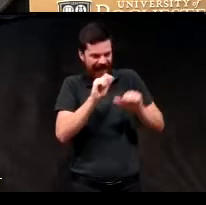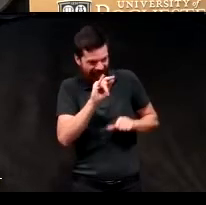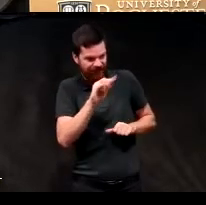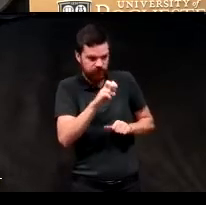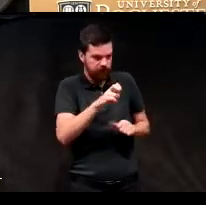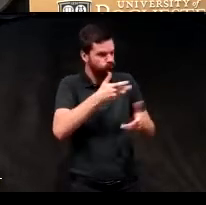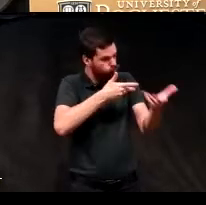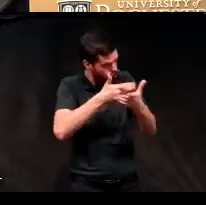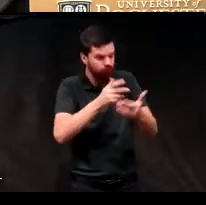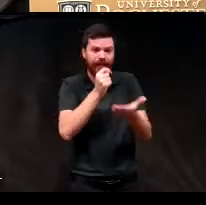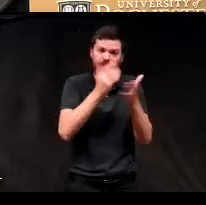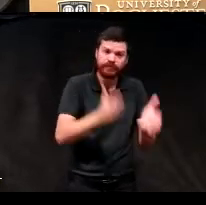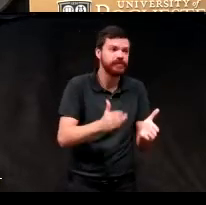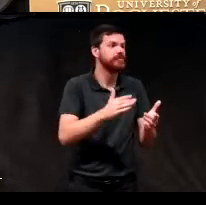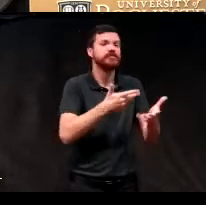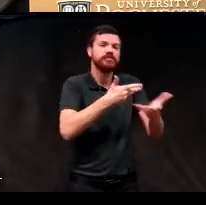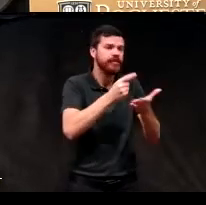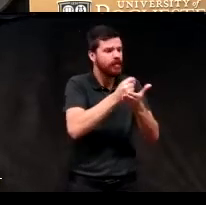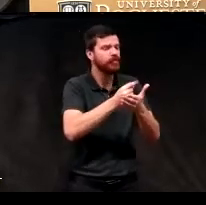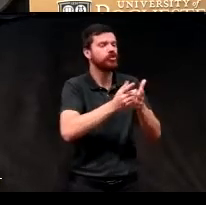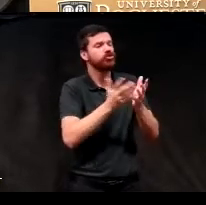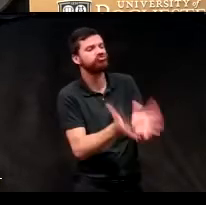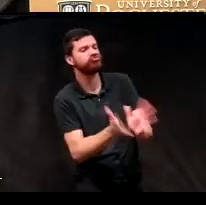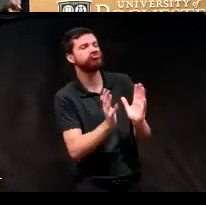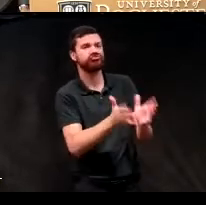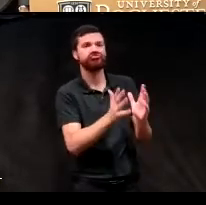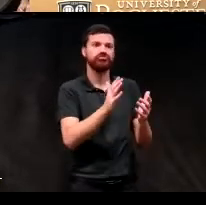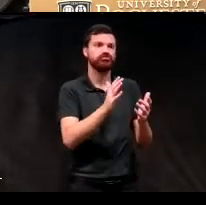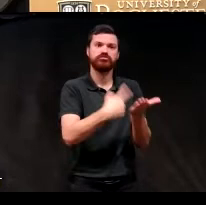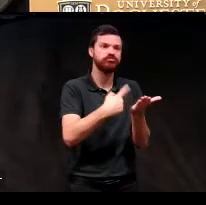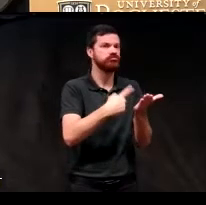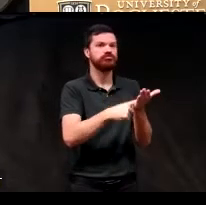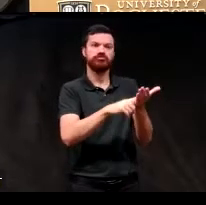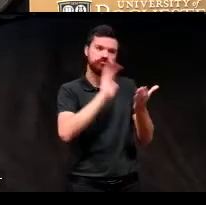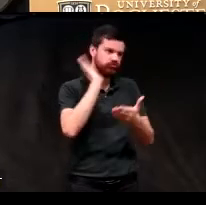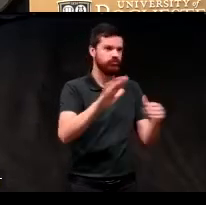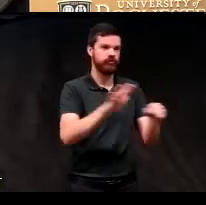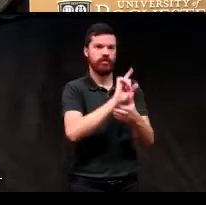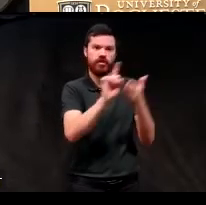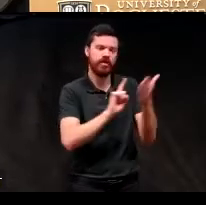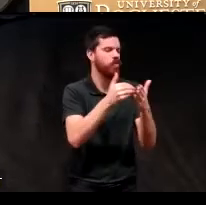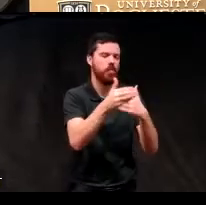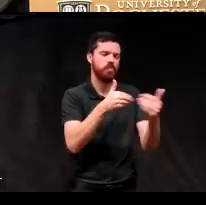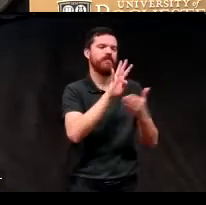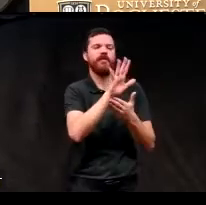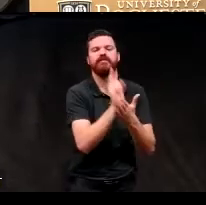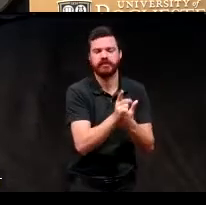in therapy, comes to every session and talks the entire session hour or 45